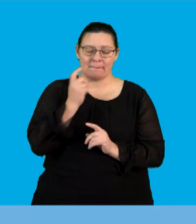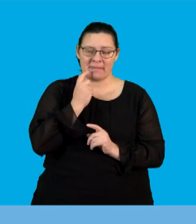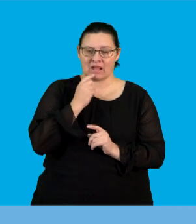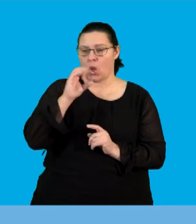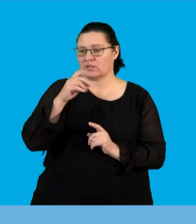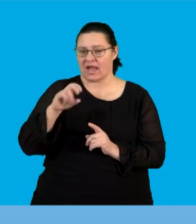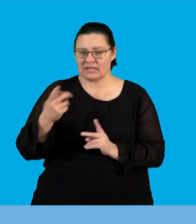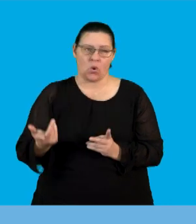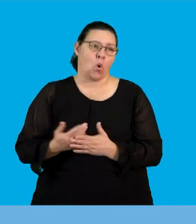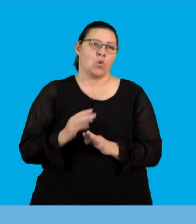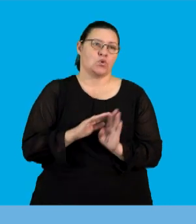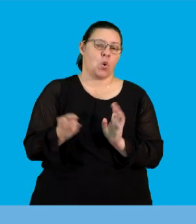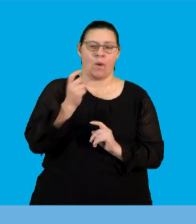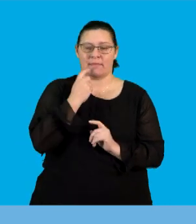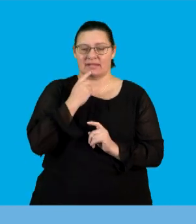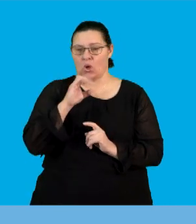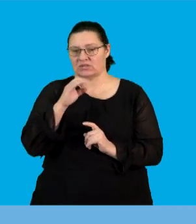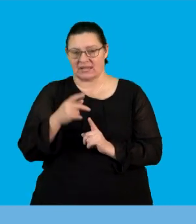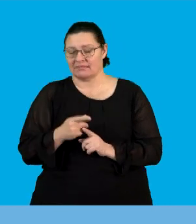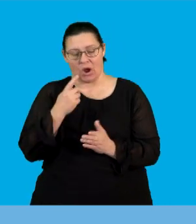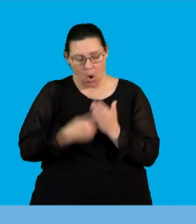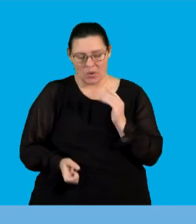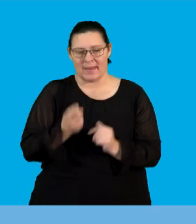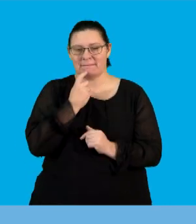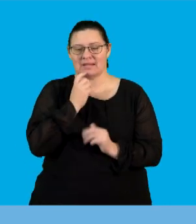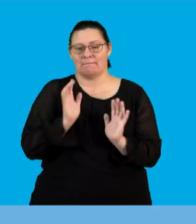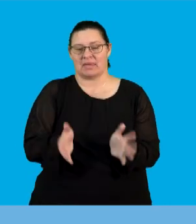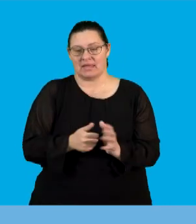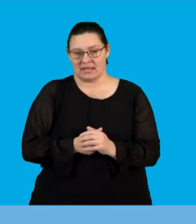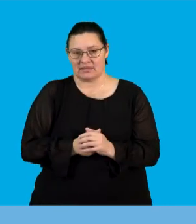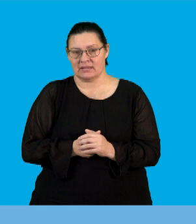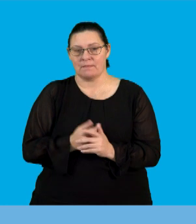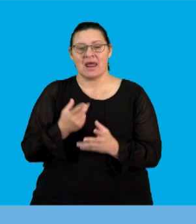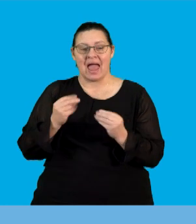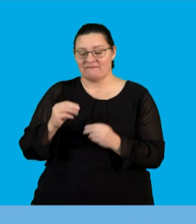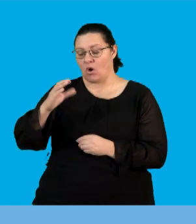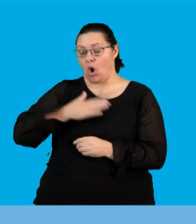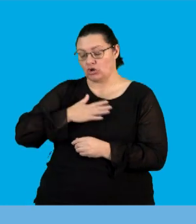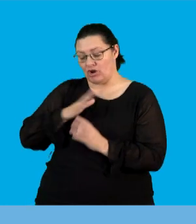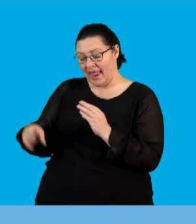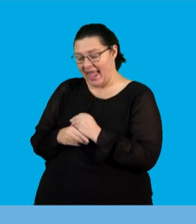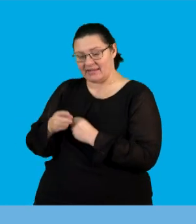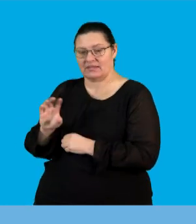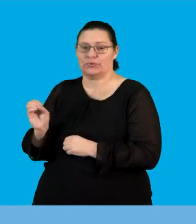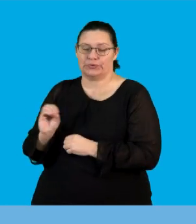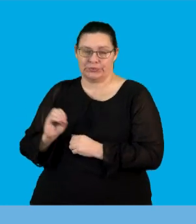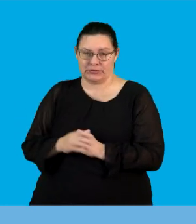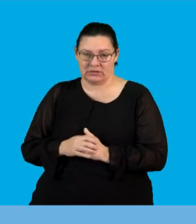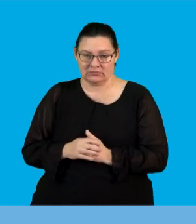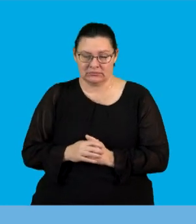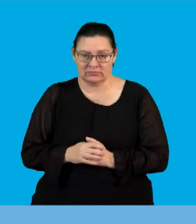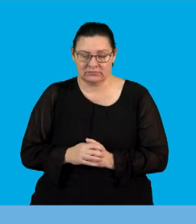metal oxide or a non-metal oxide, it's just a metal. So this zinc or this metal doesn't have any oxygen or